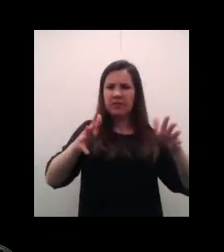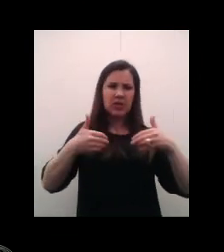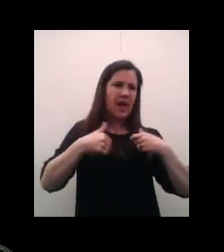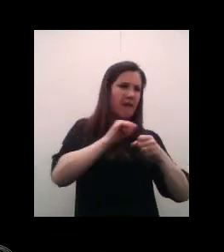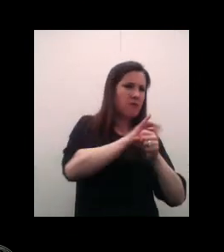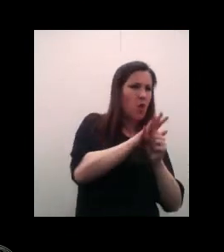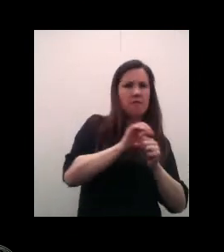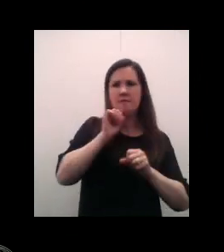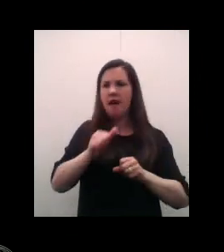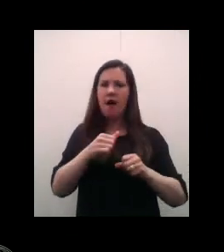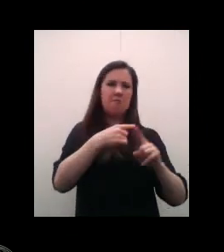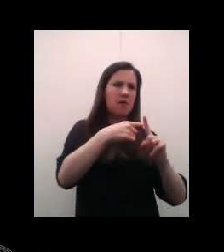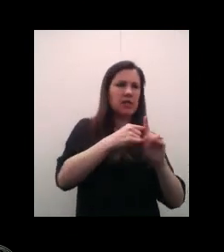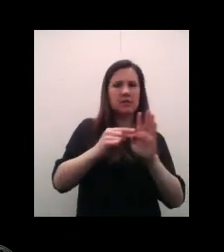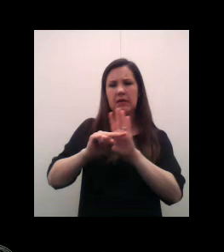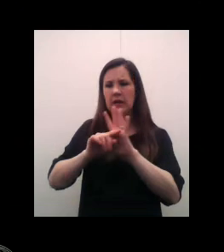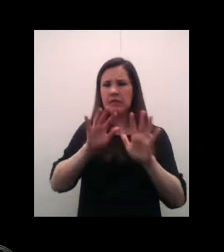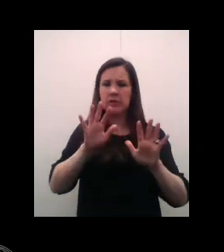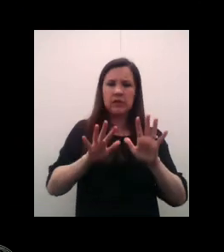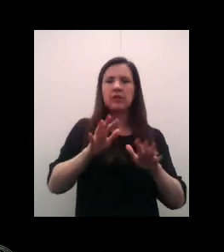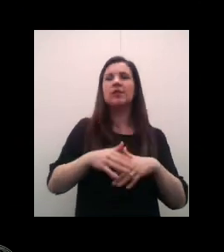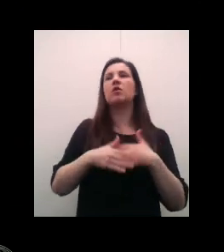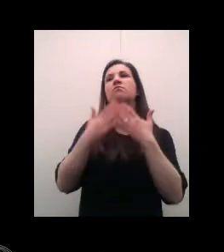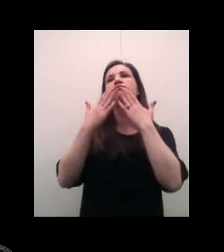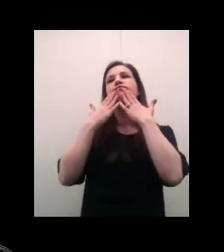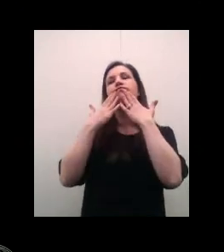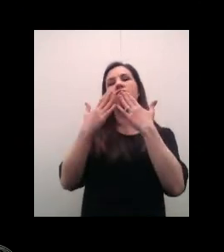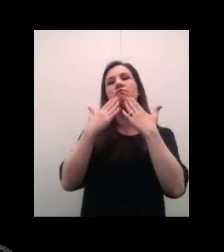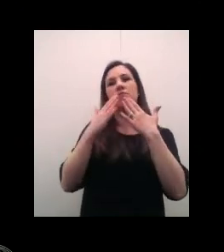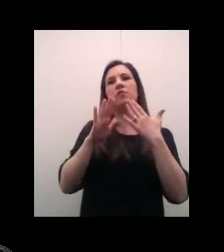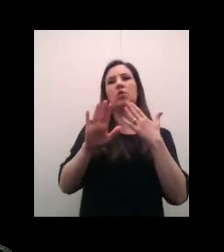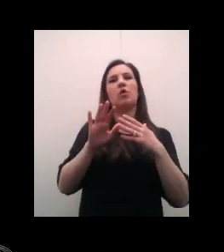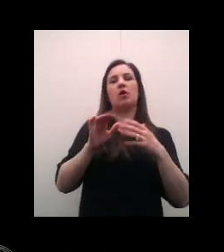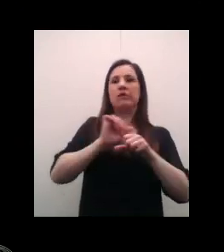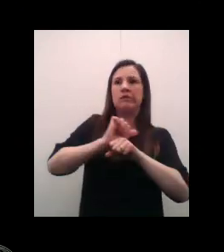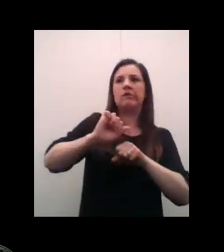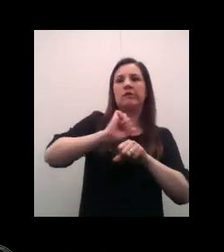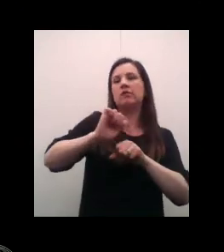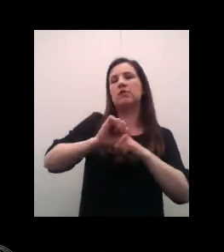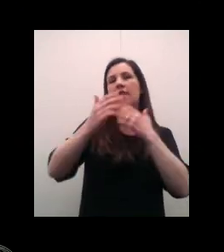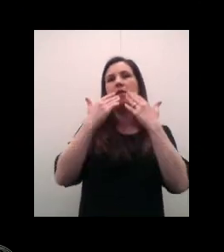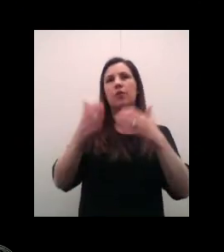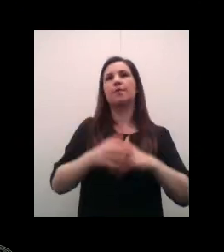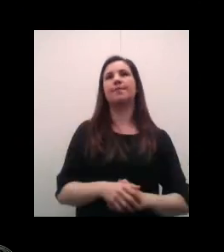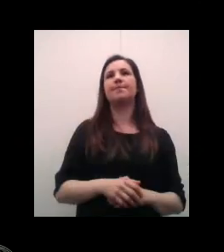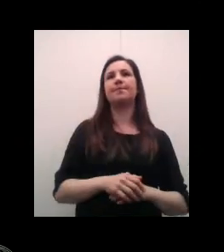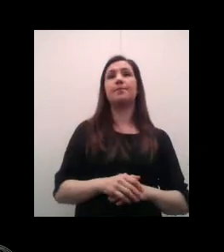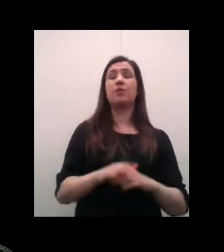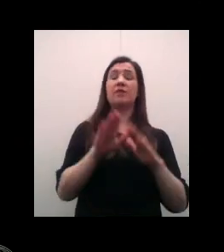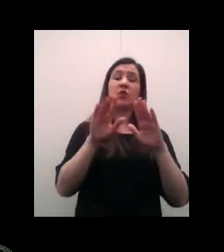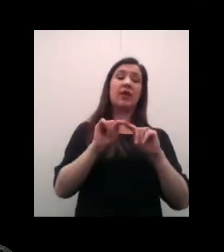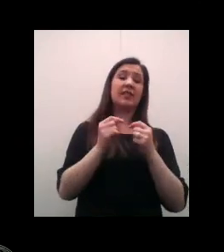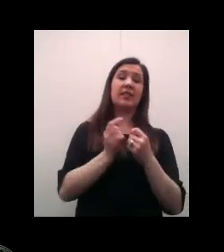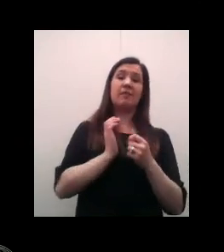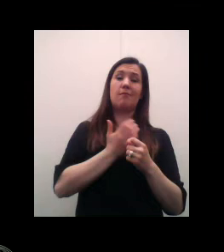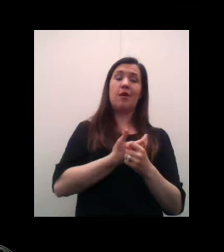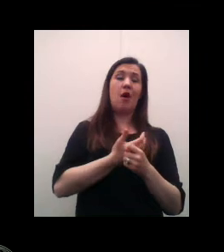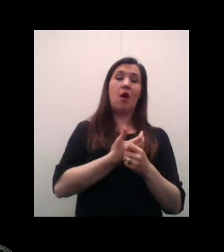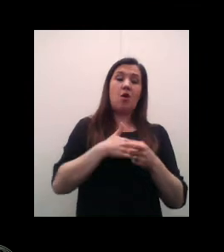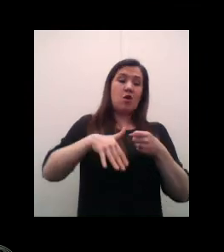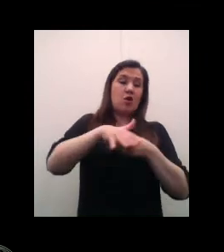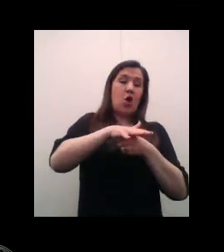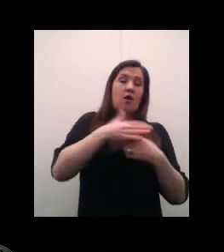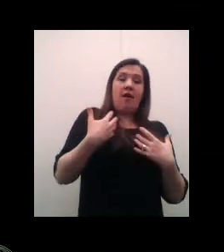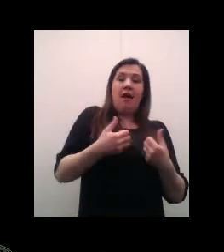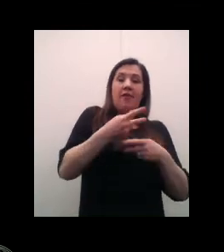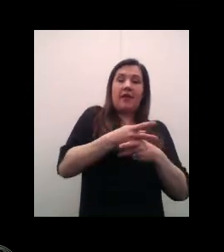COVID-19 positive or not, and I just want to thank them for their tremendous work. We have a great team in our local healthcare workers, just like we